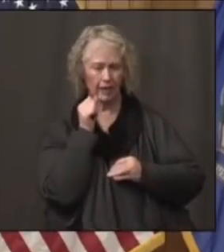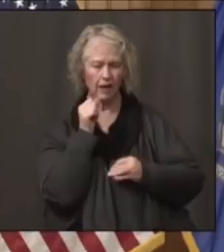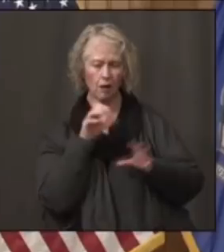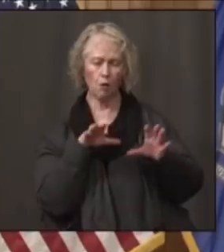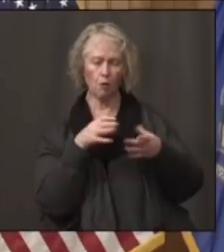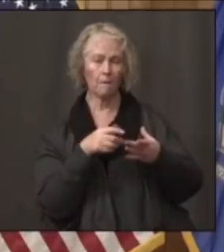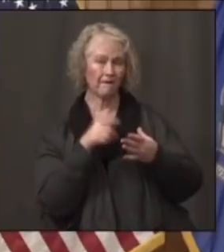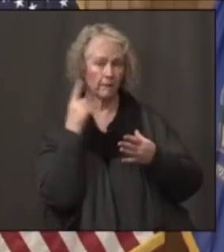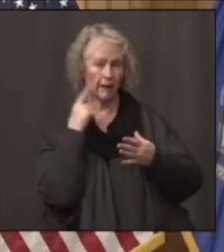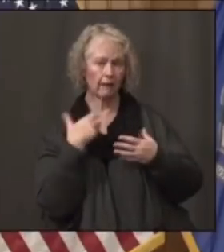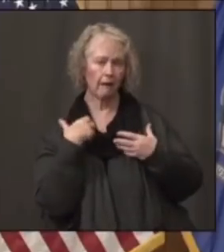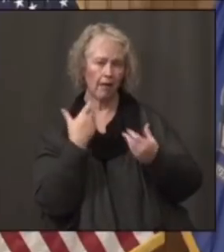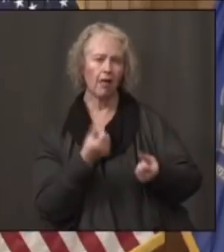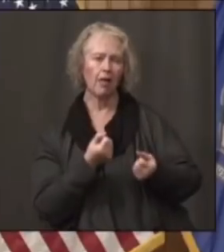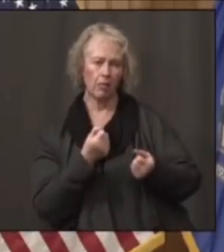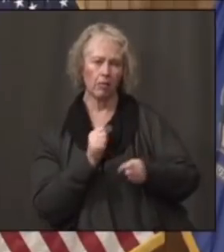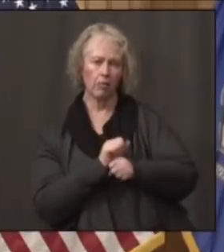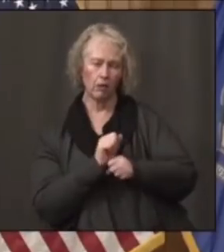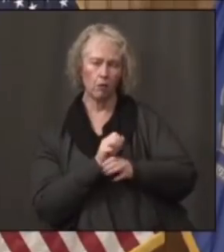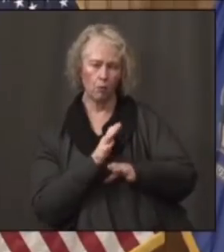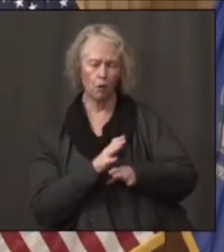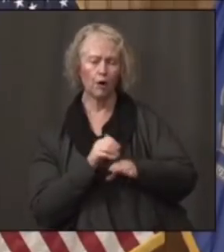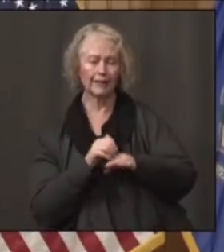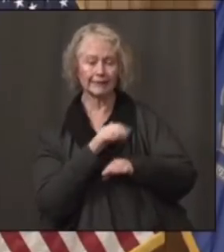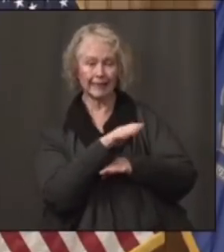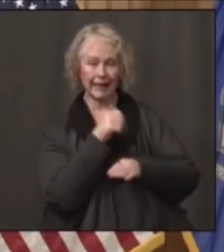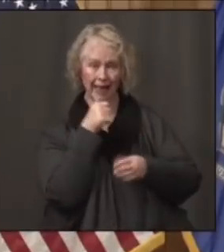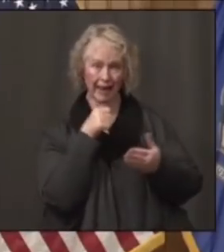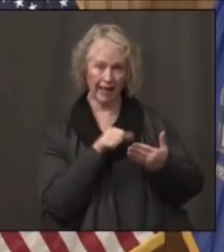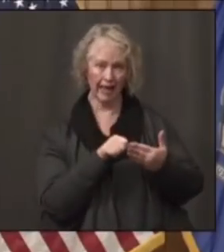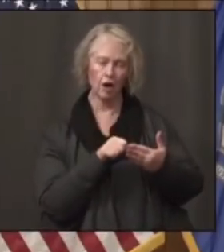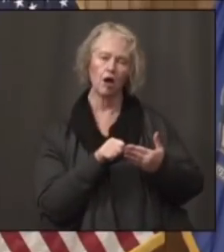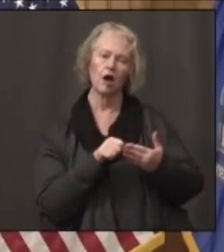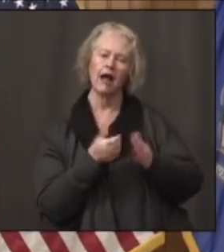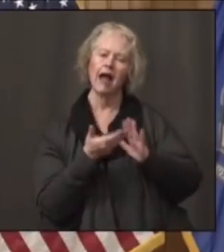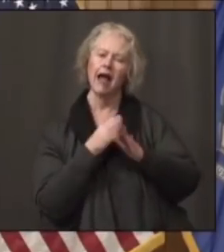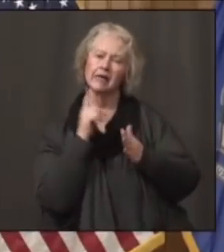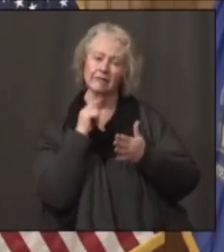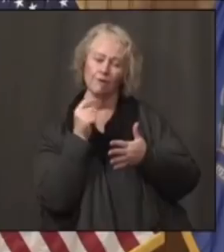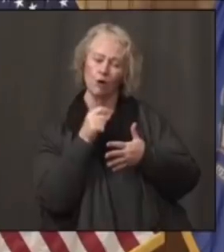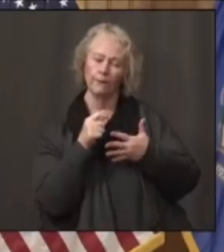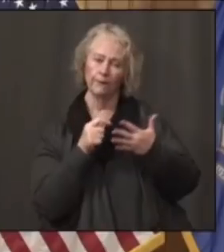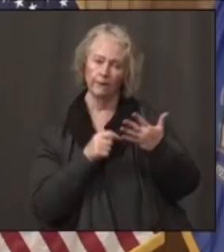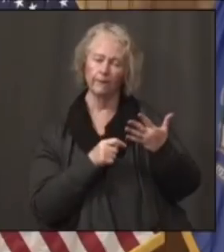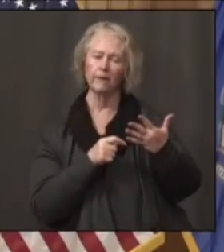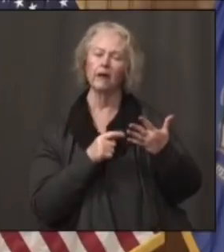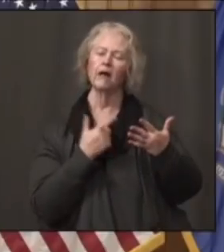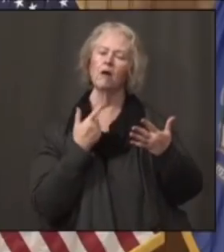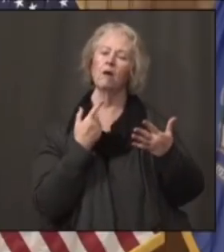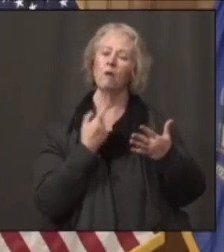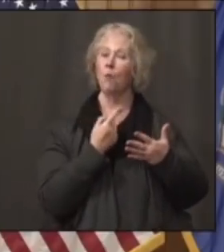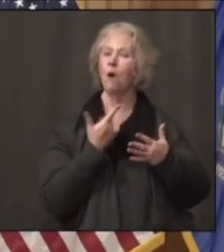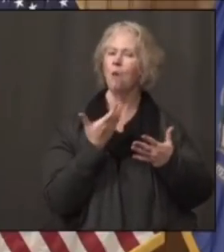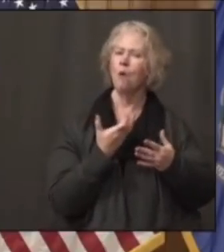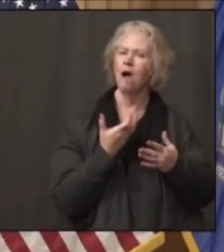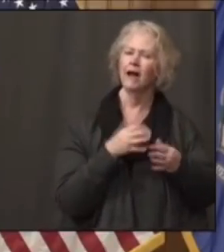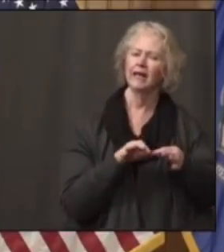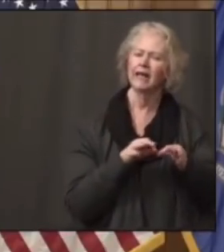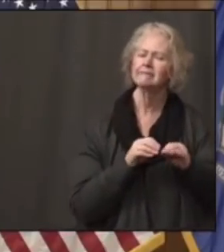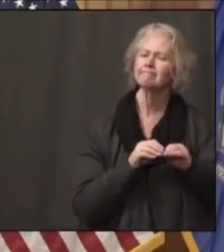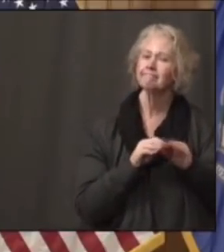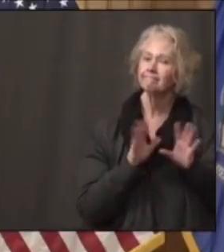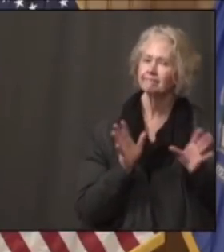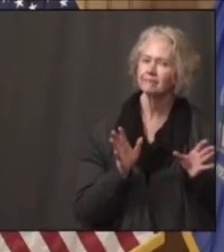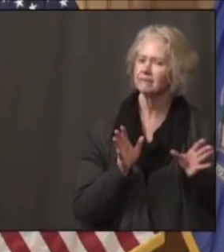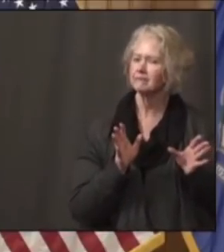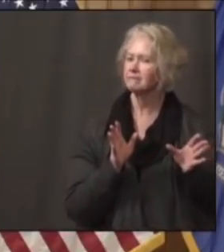mental health providers, they sent you a letter asking for a number of things, including clarification on where they stand